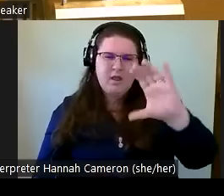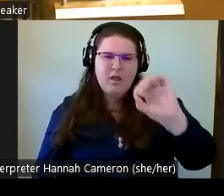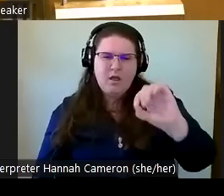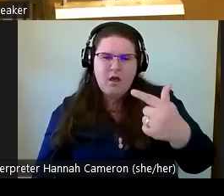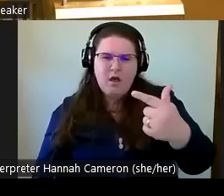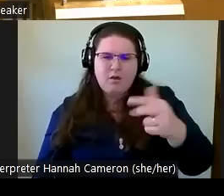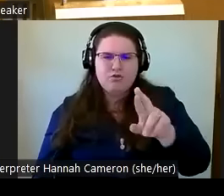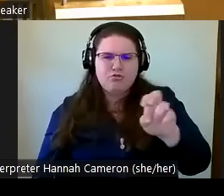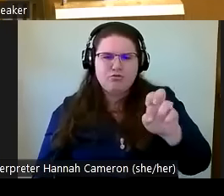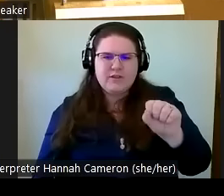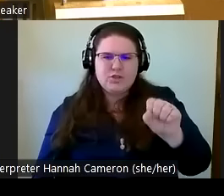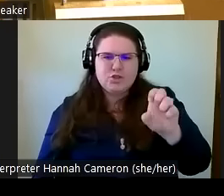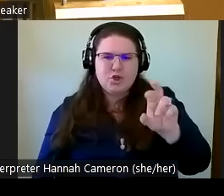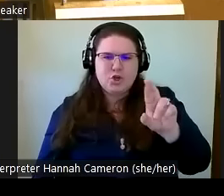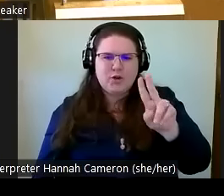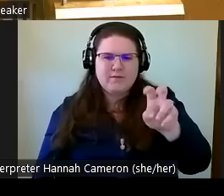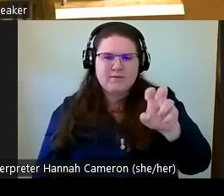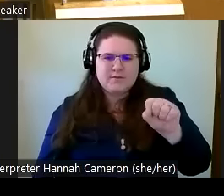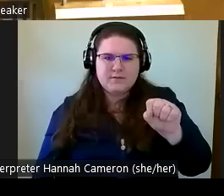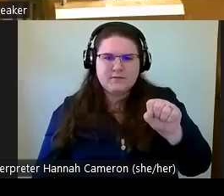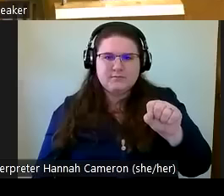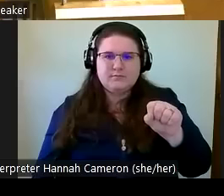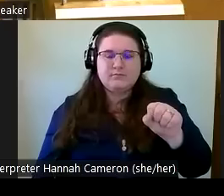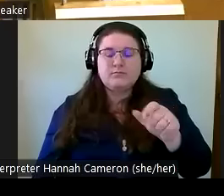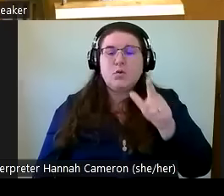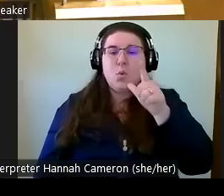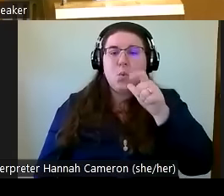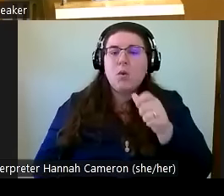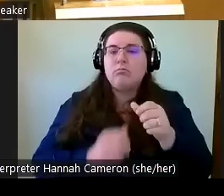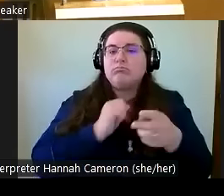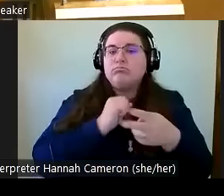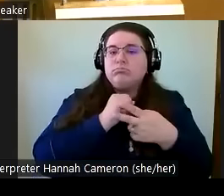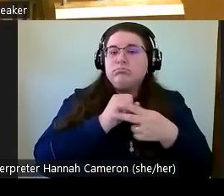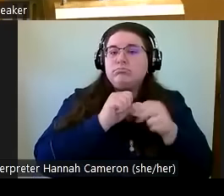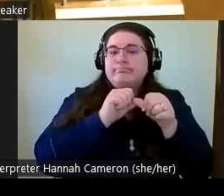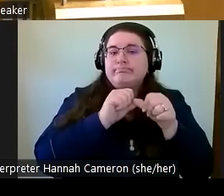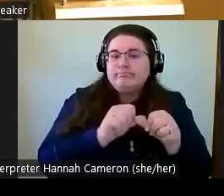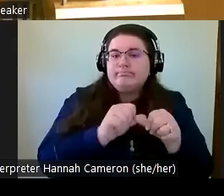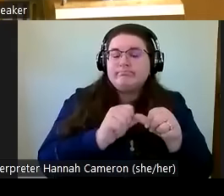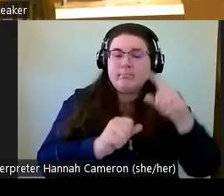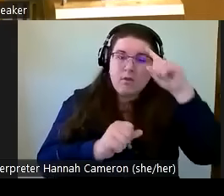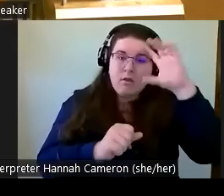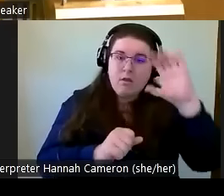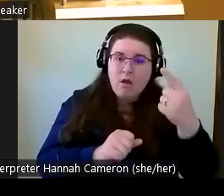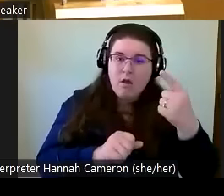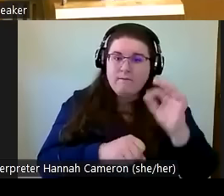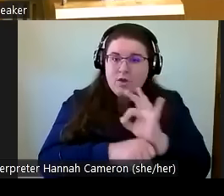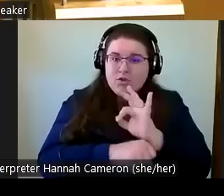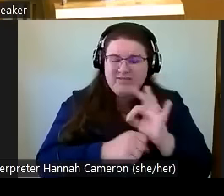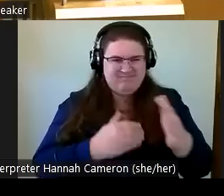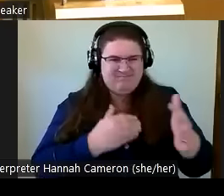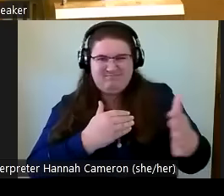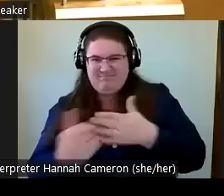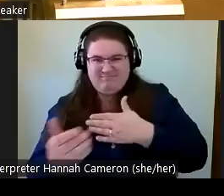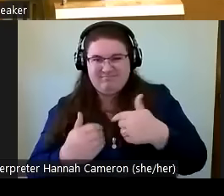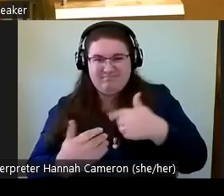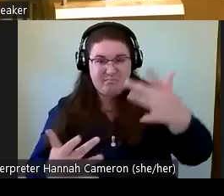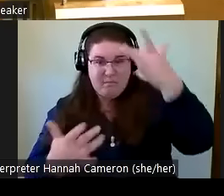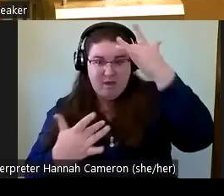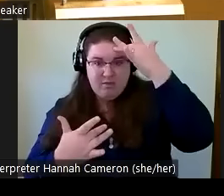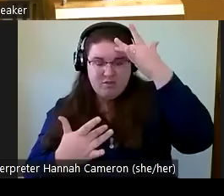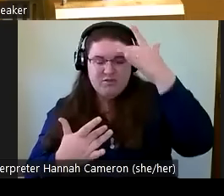who have preserved cognitive function in spite of underlying pathology, and there's a lot of interest